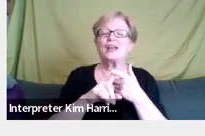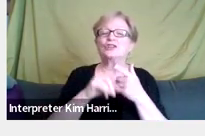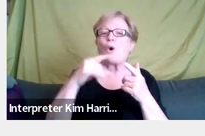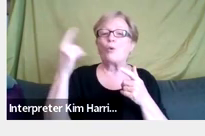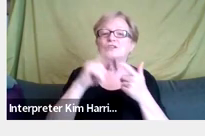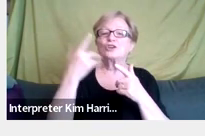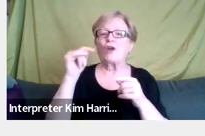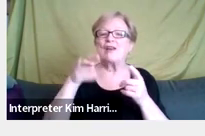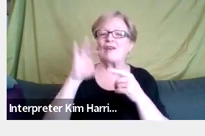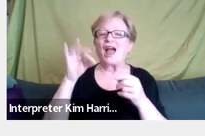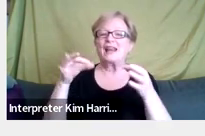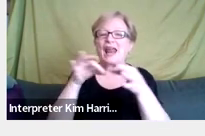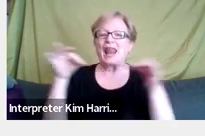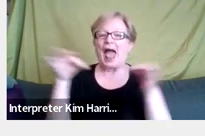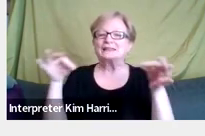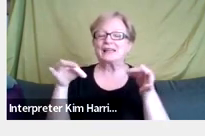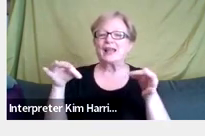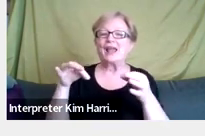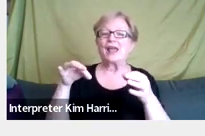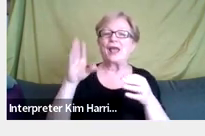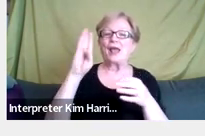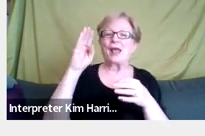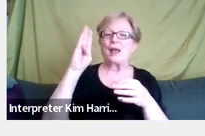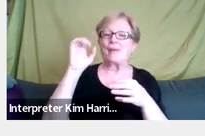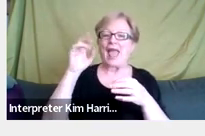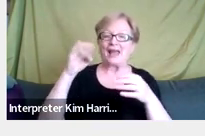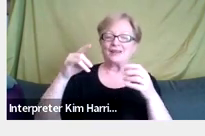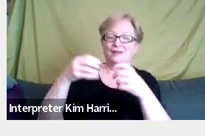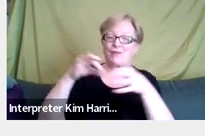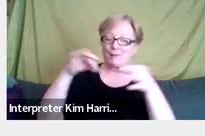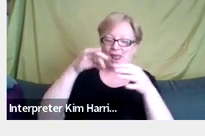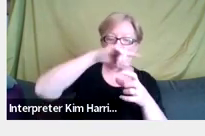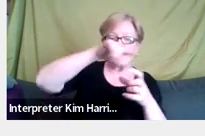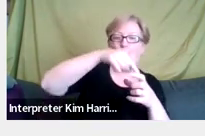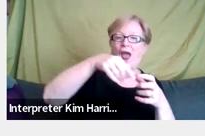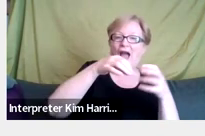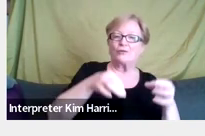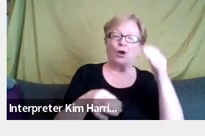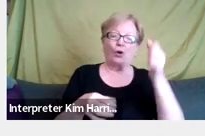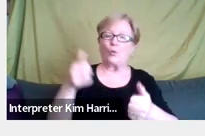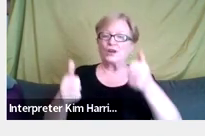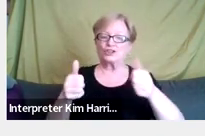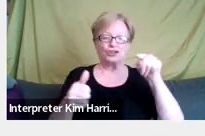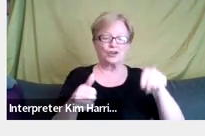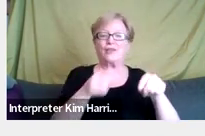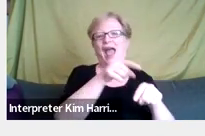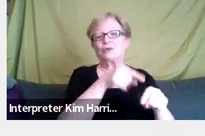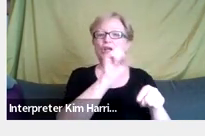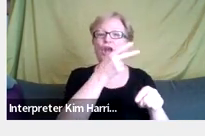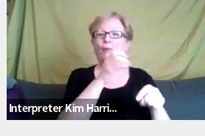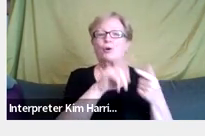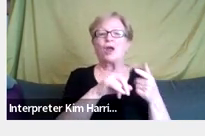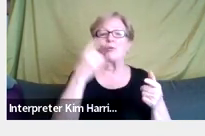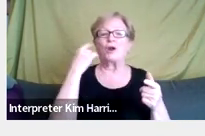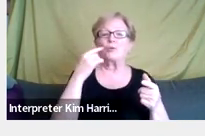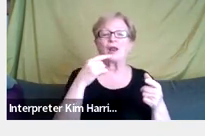bottles to distinguish them from the conditioner bottles. And I start wondering what P&G